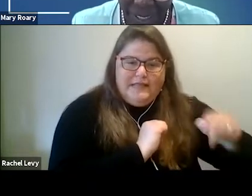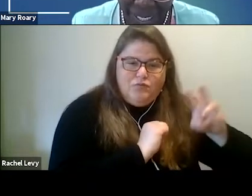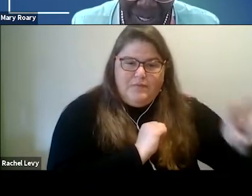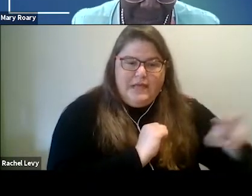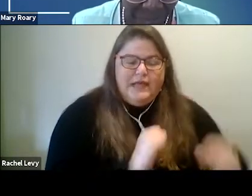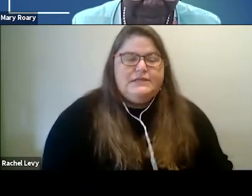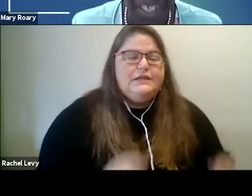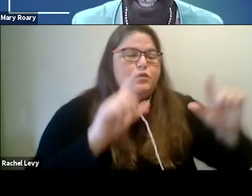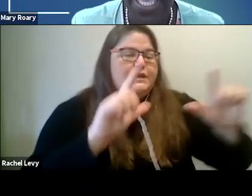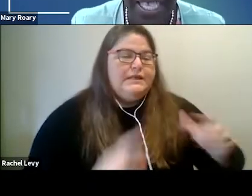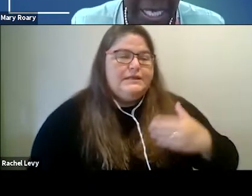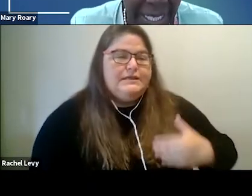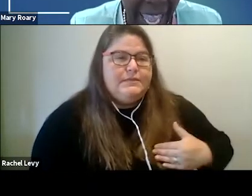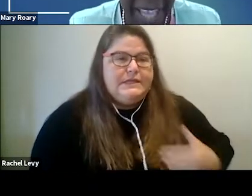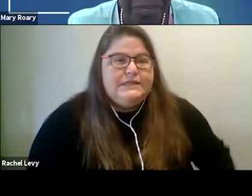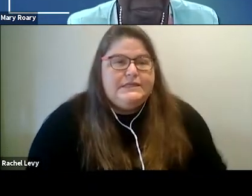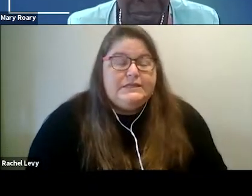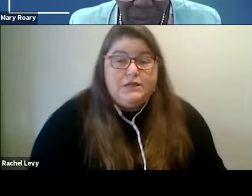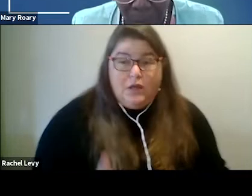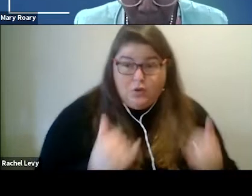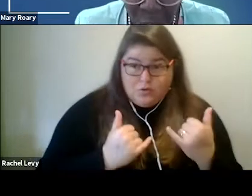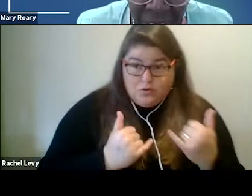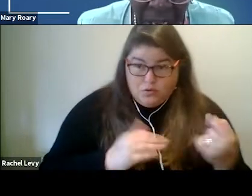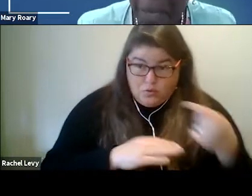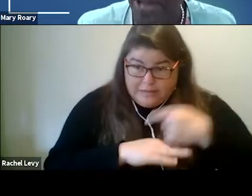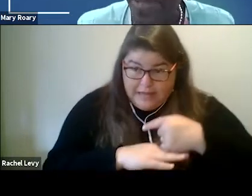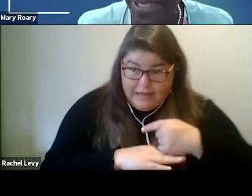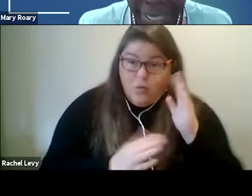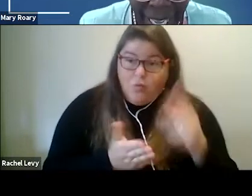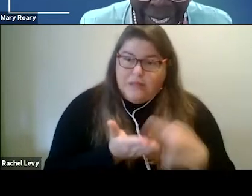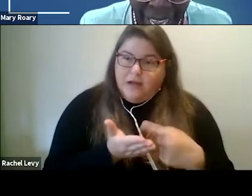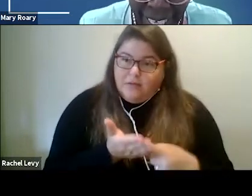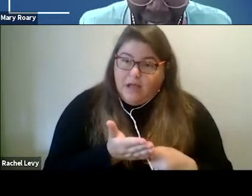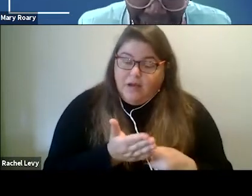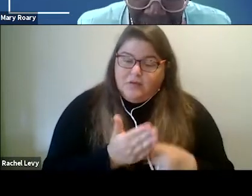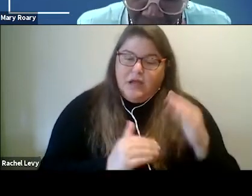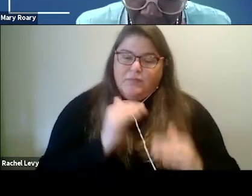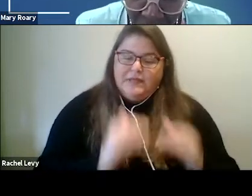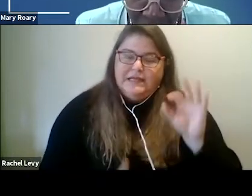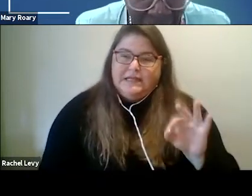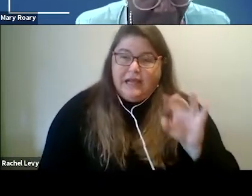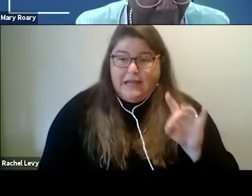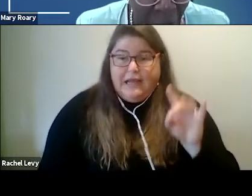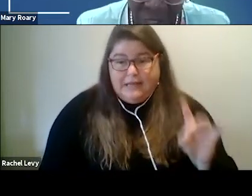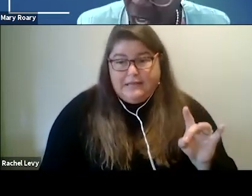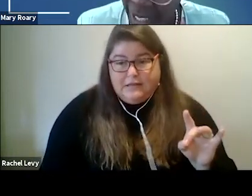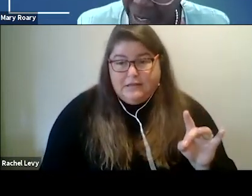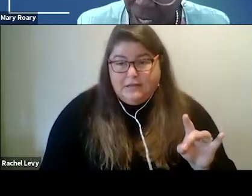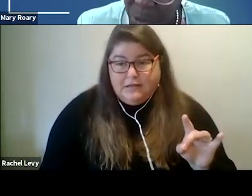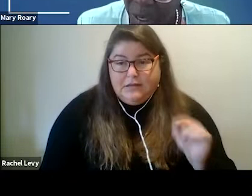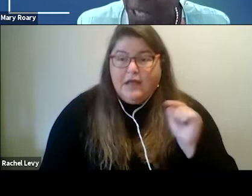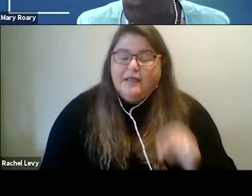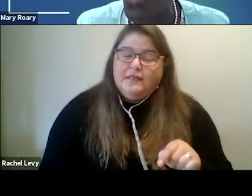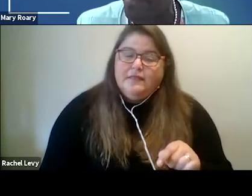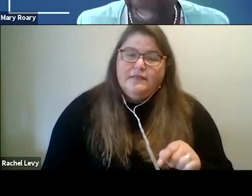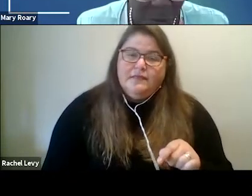slide, please. Today, we're going to talk about Building 988, and they're the onslaught